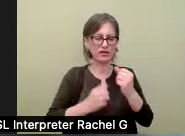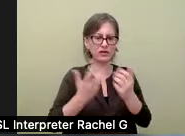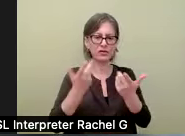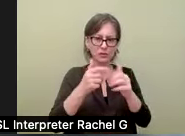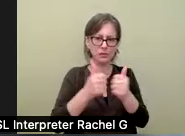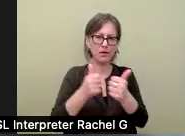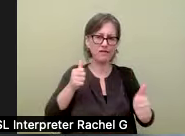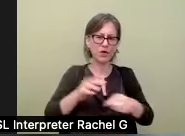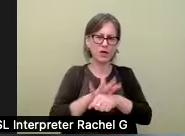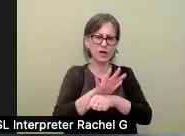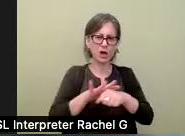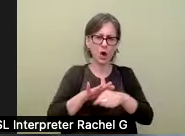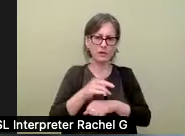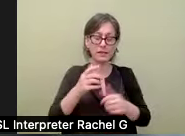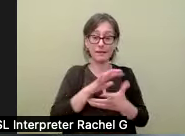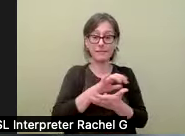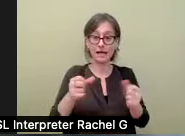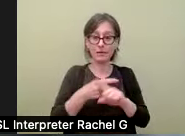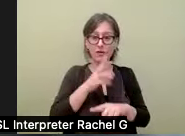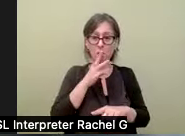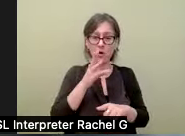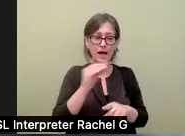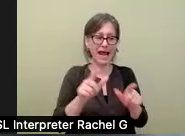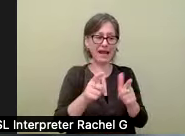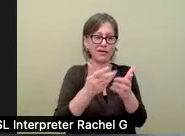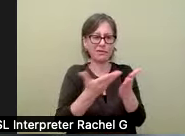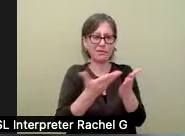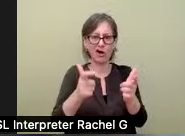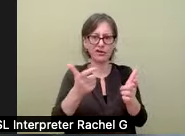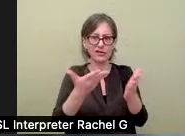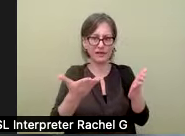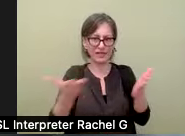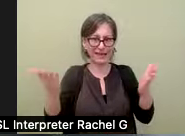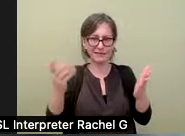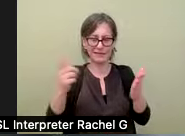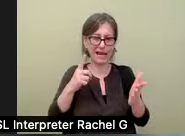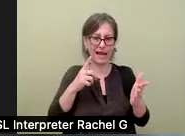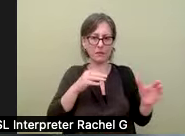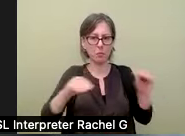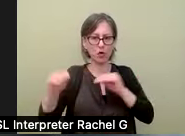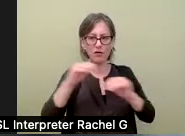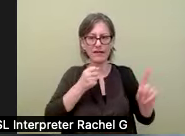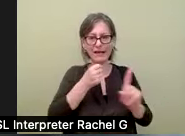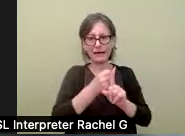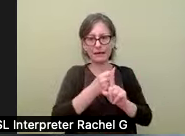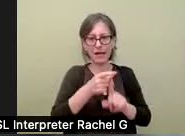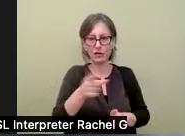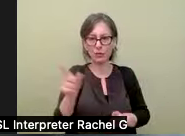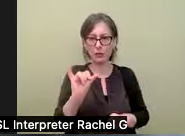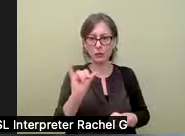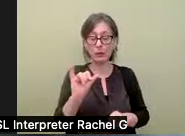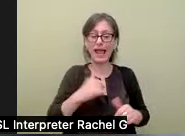only due to the damage from the water, but these large objects that can be moving and can injure you as well. There's also